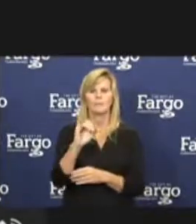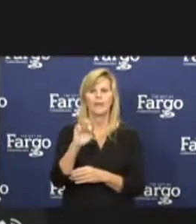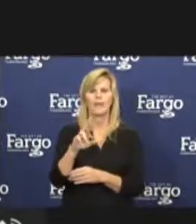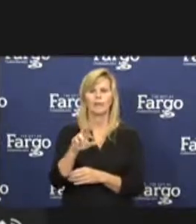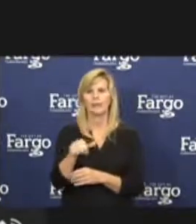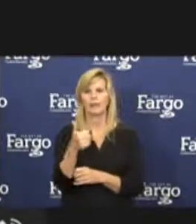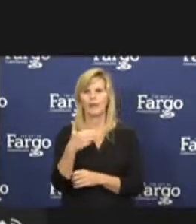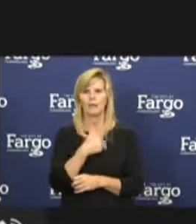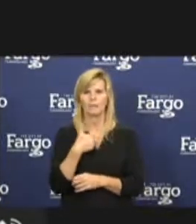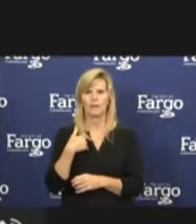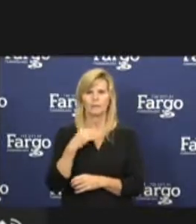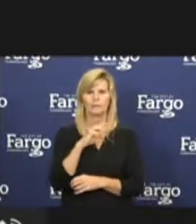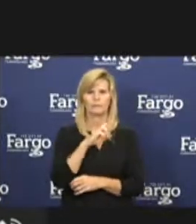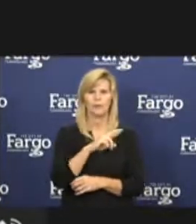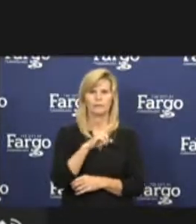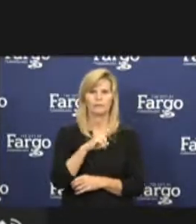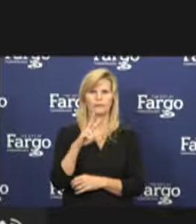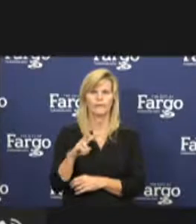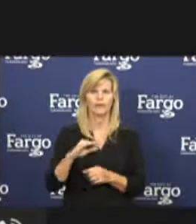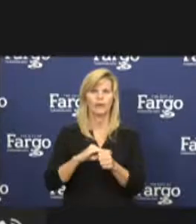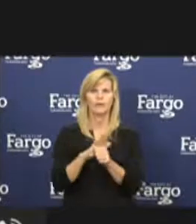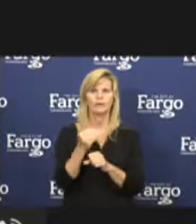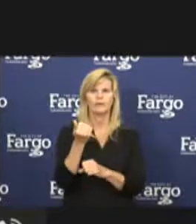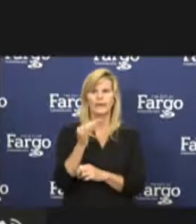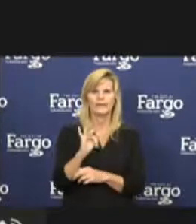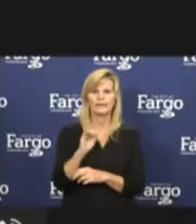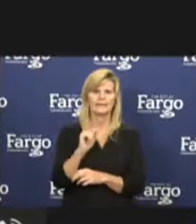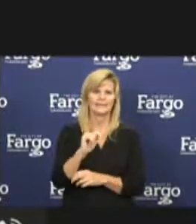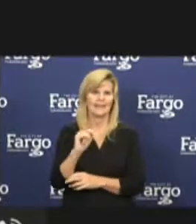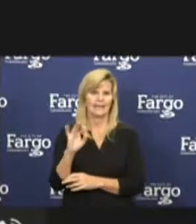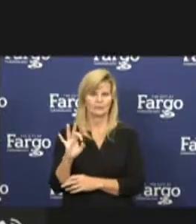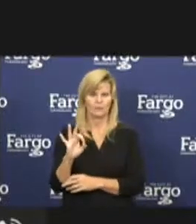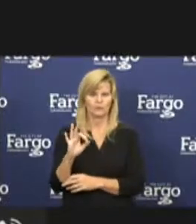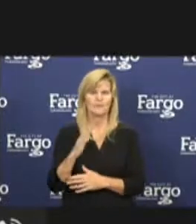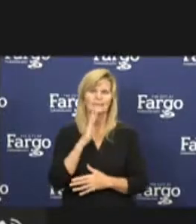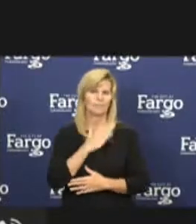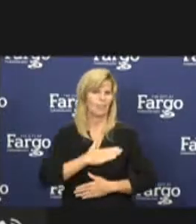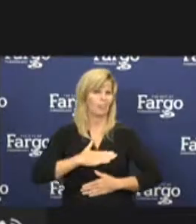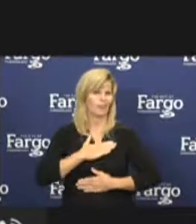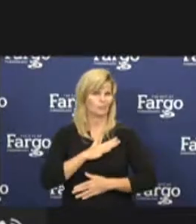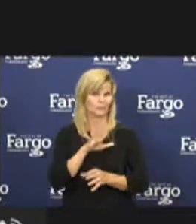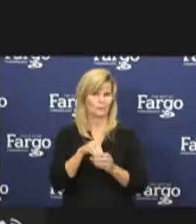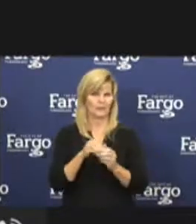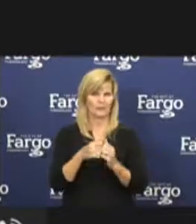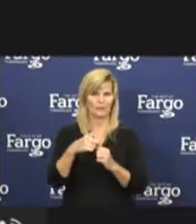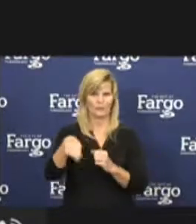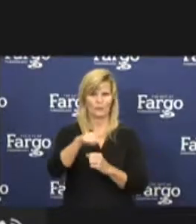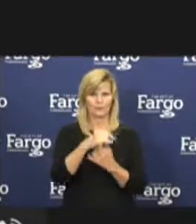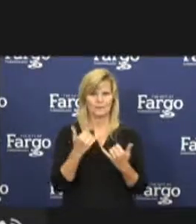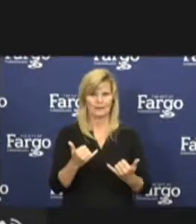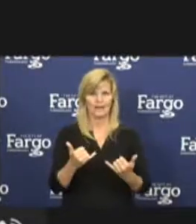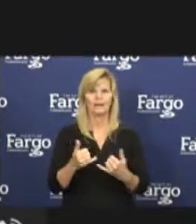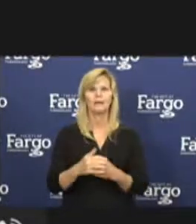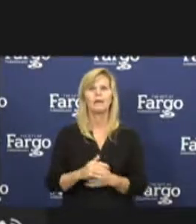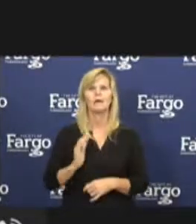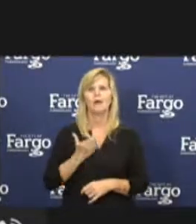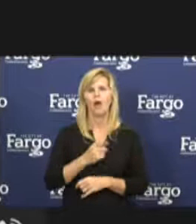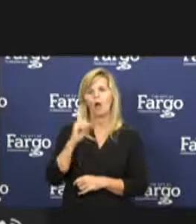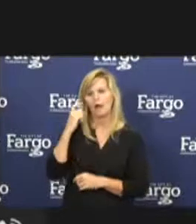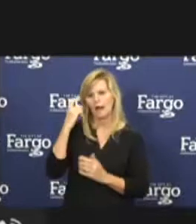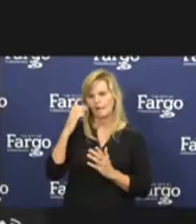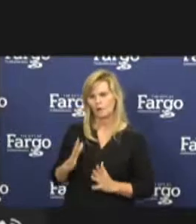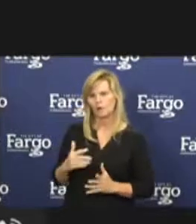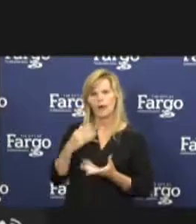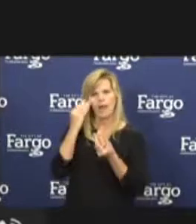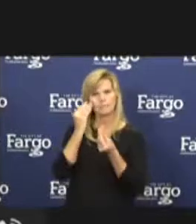other members of the Red River Valley COVID-19 Task Force. It's a pleasure to be with you today. On behalf of our governor, I